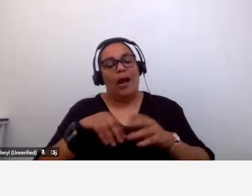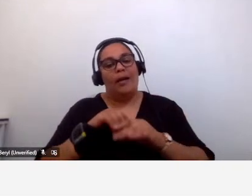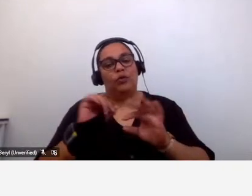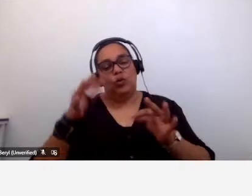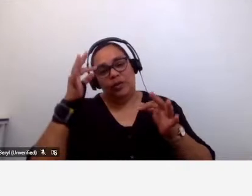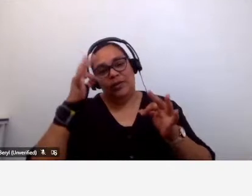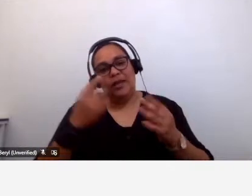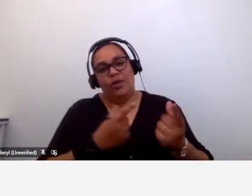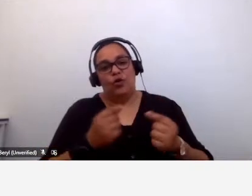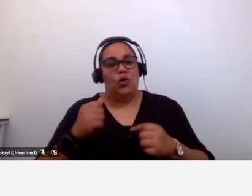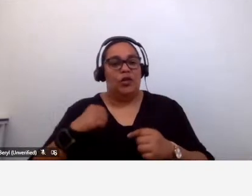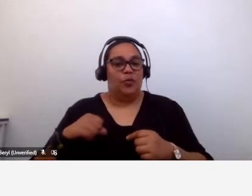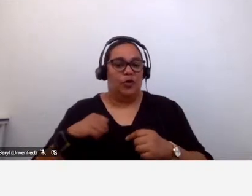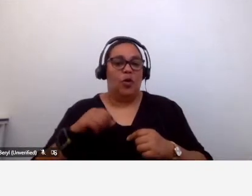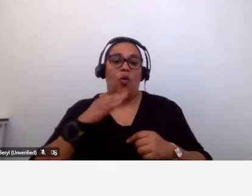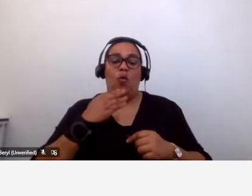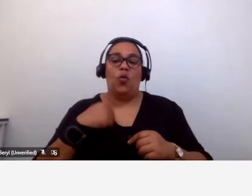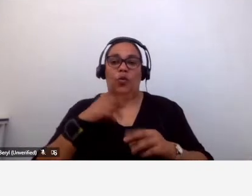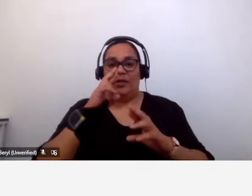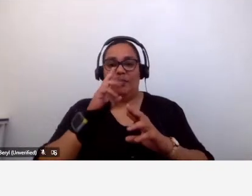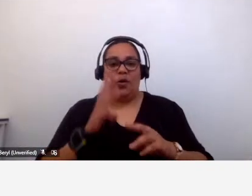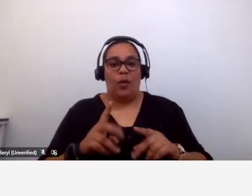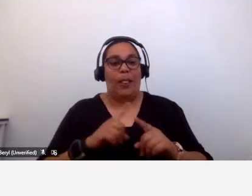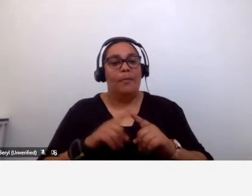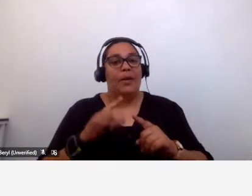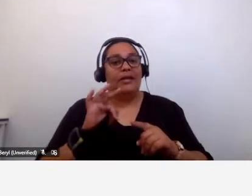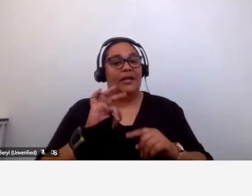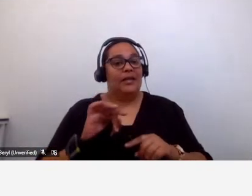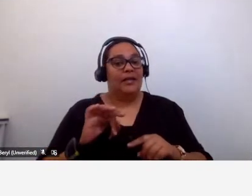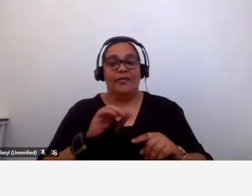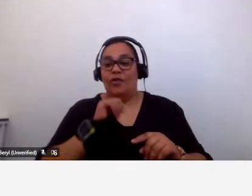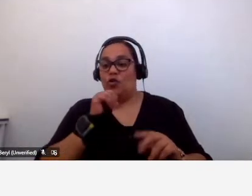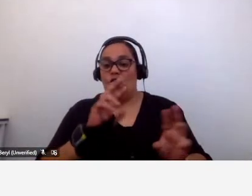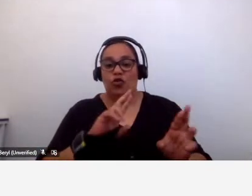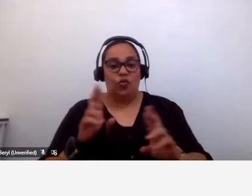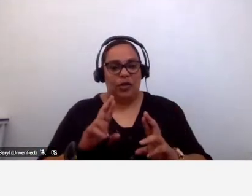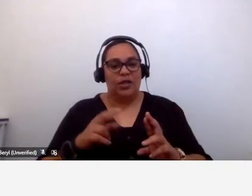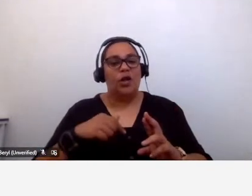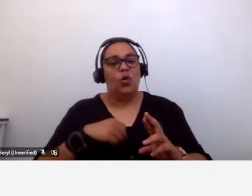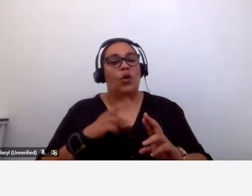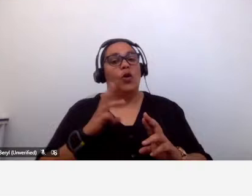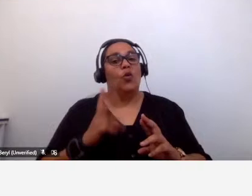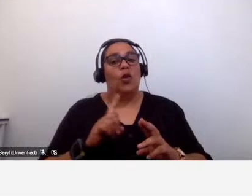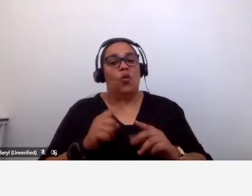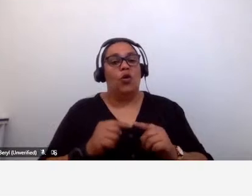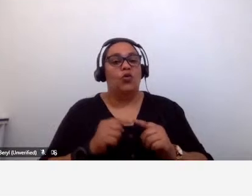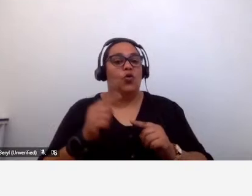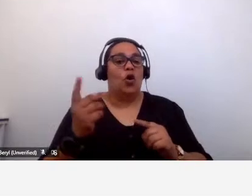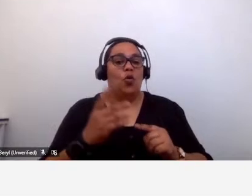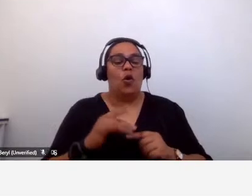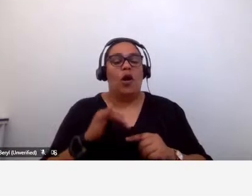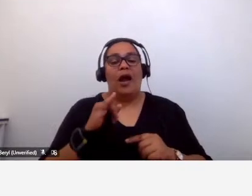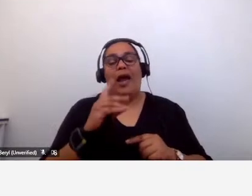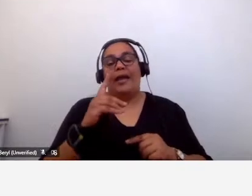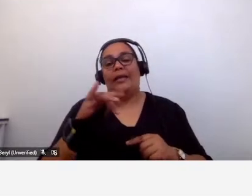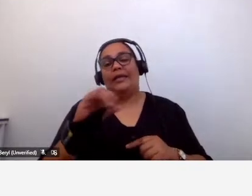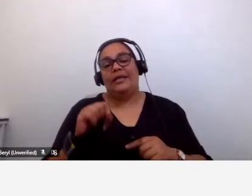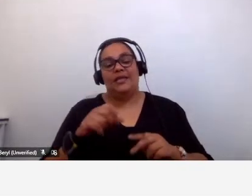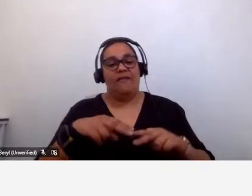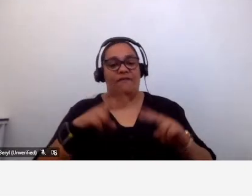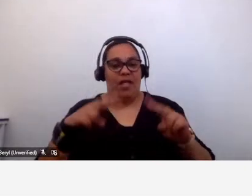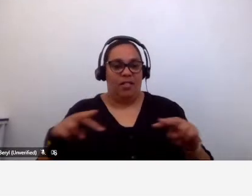as a municipality, which we respect, but if the purgatory is not ready, we will then go to Ida's Valley. And